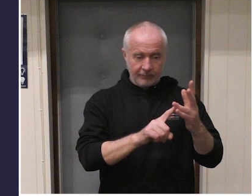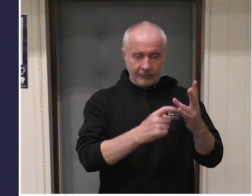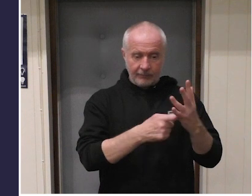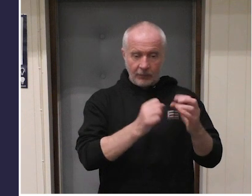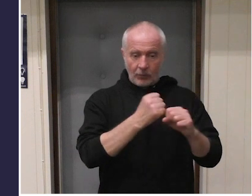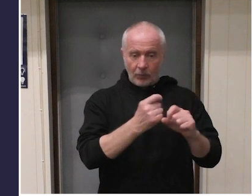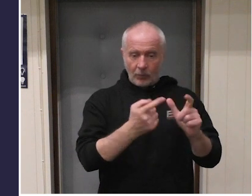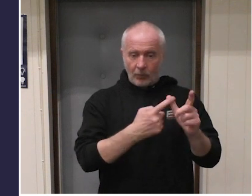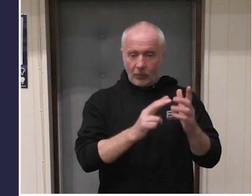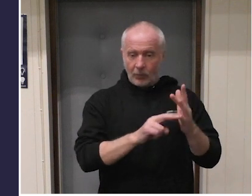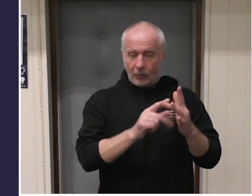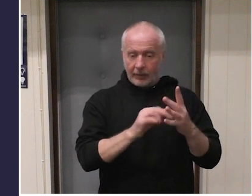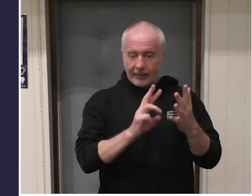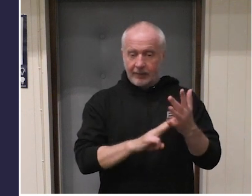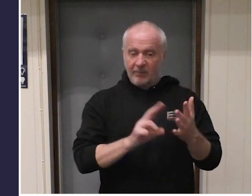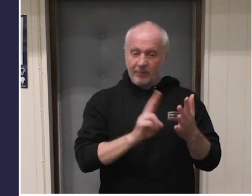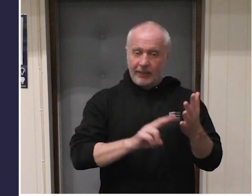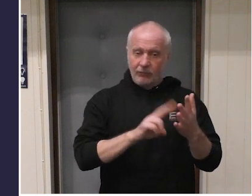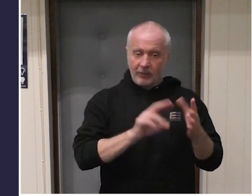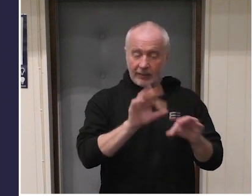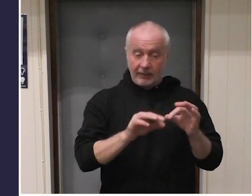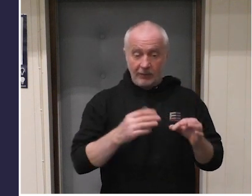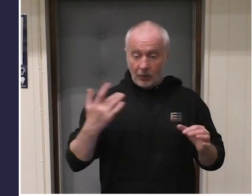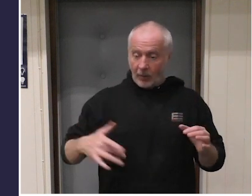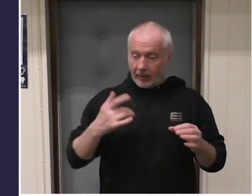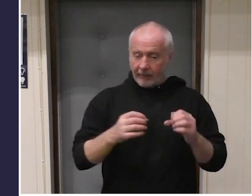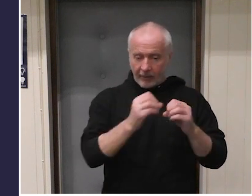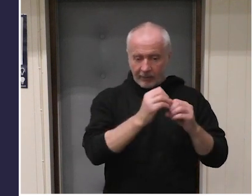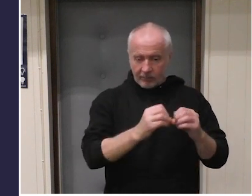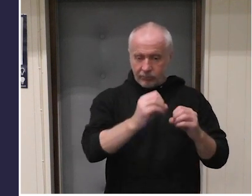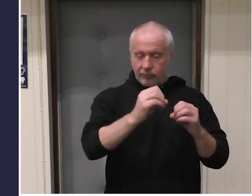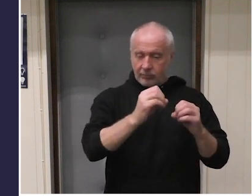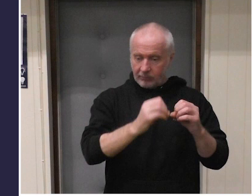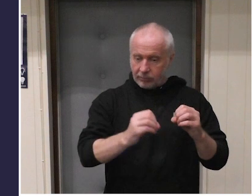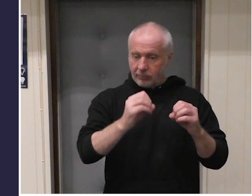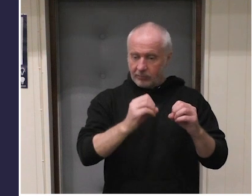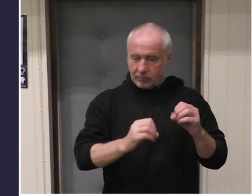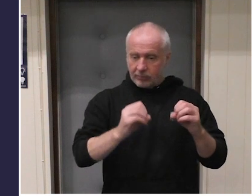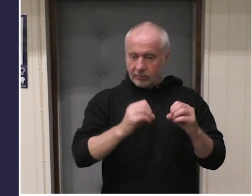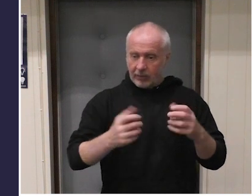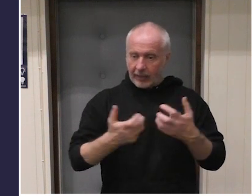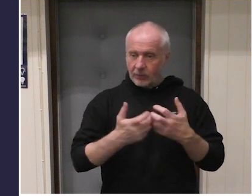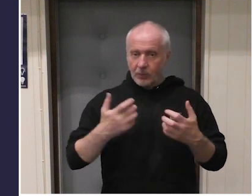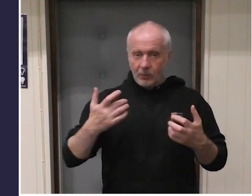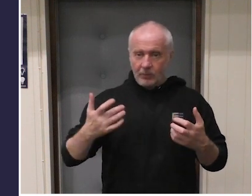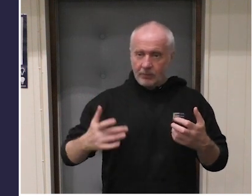going on. So life is a reproducing organism that carries information on how to survive in a given environment.